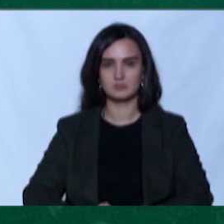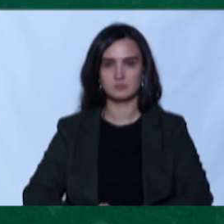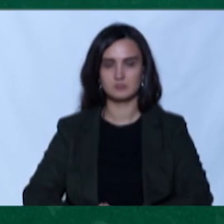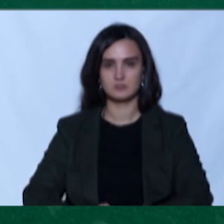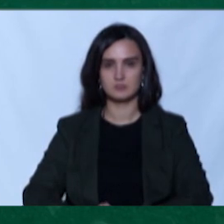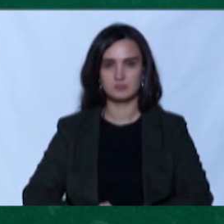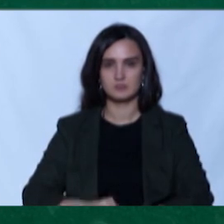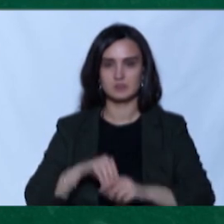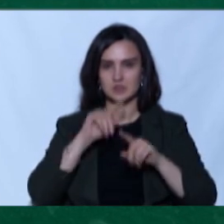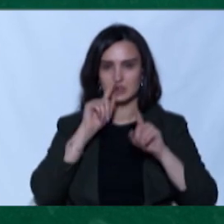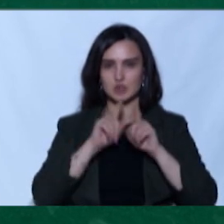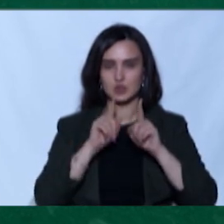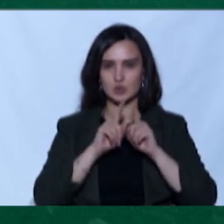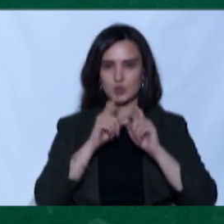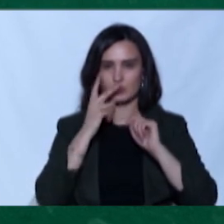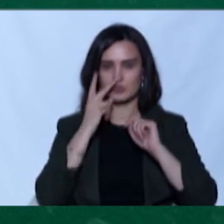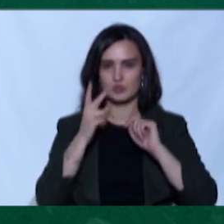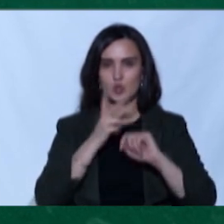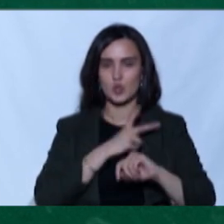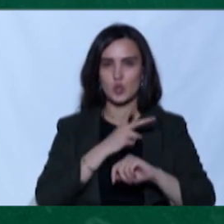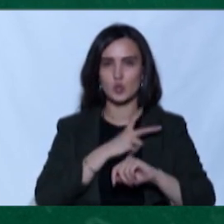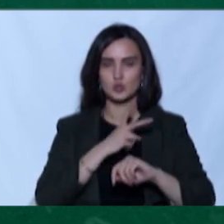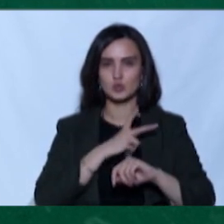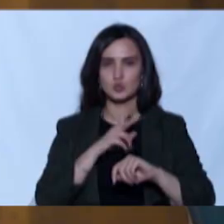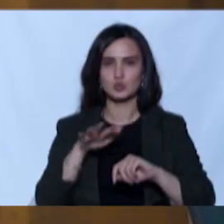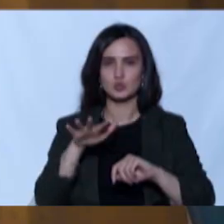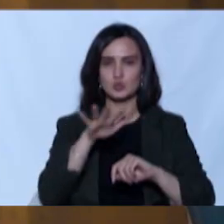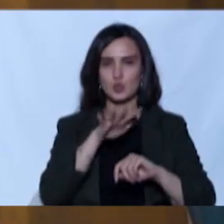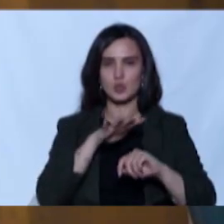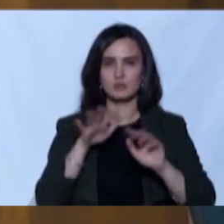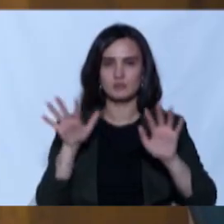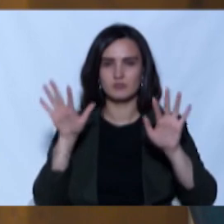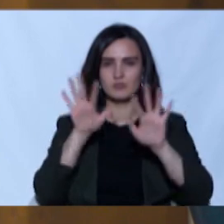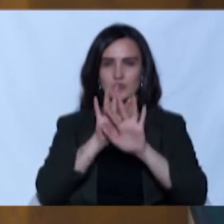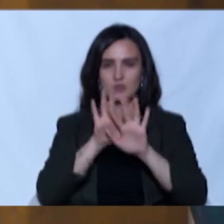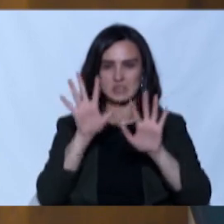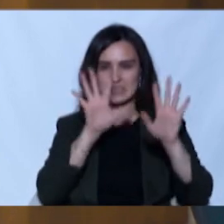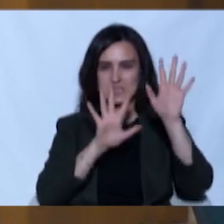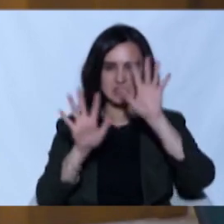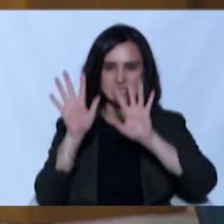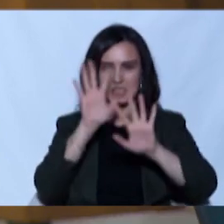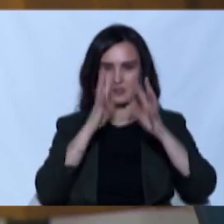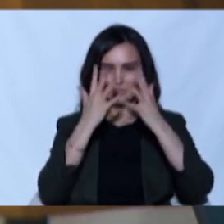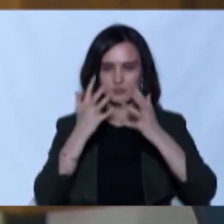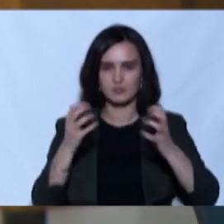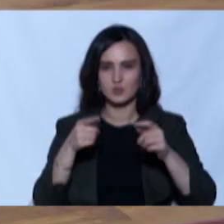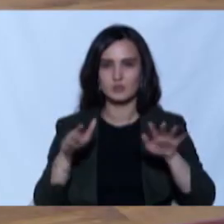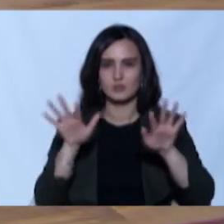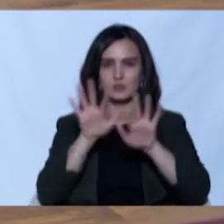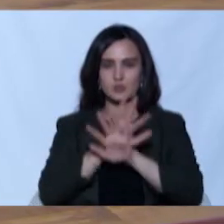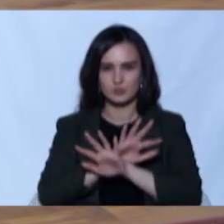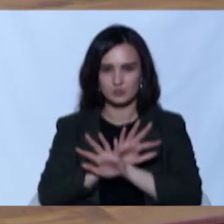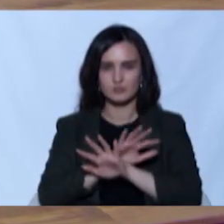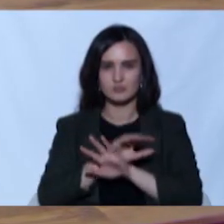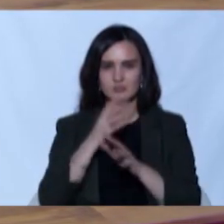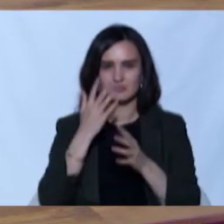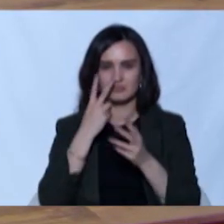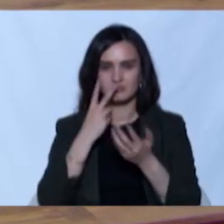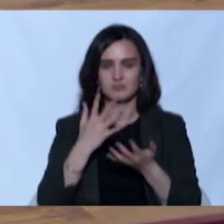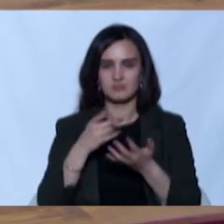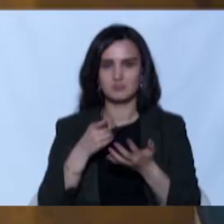image of concealment. So London is in concealment. It's covered with fog. It's covered with smog.